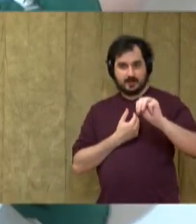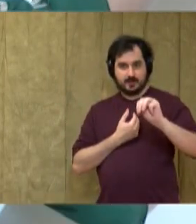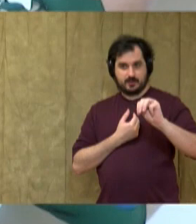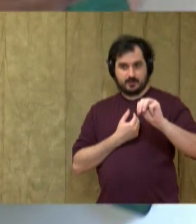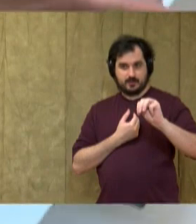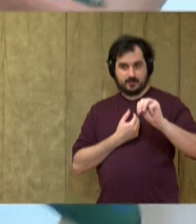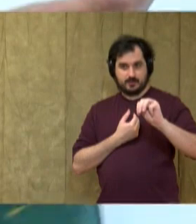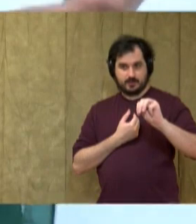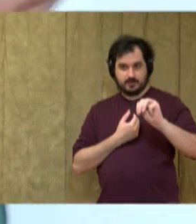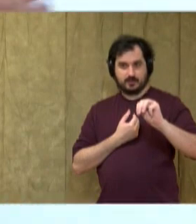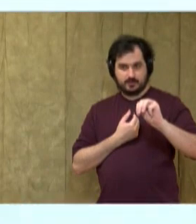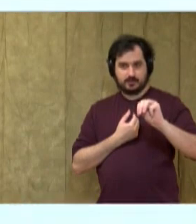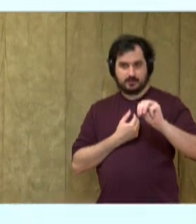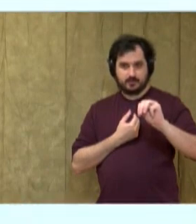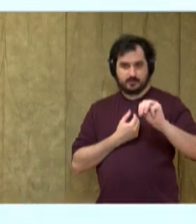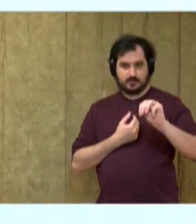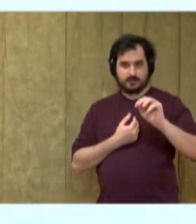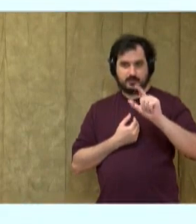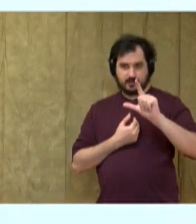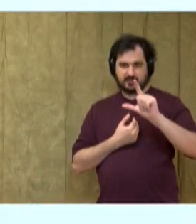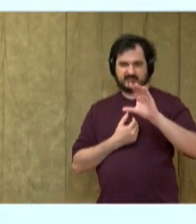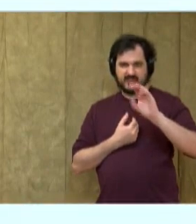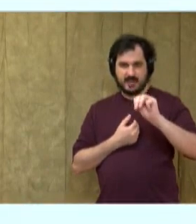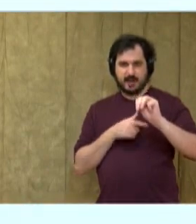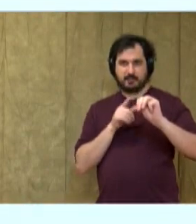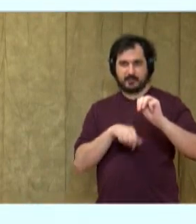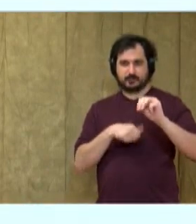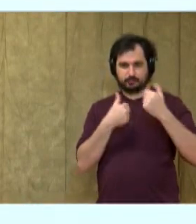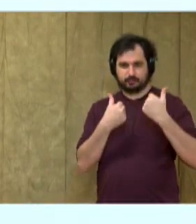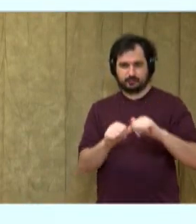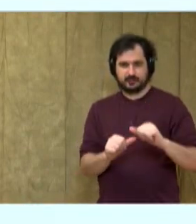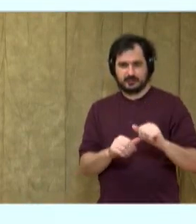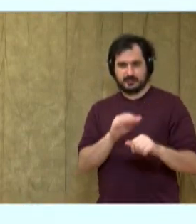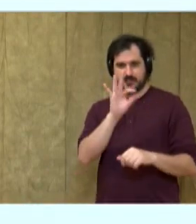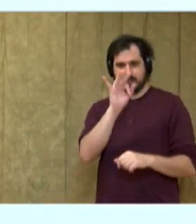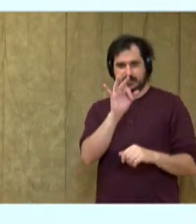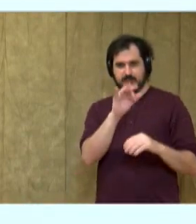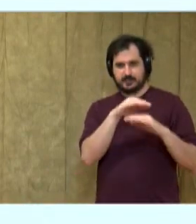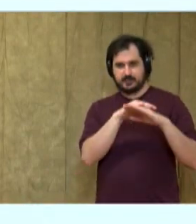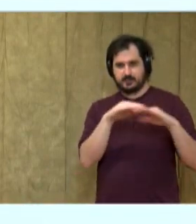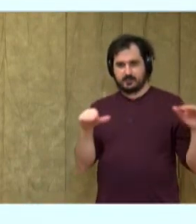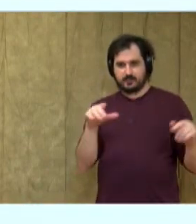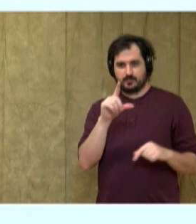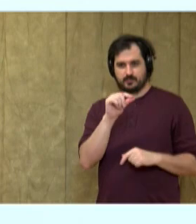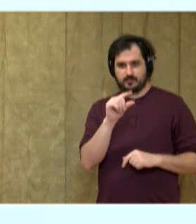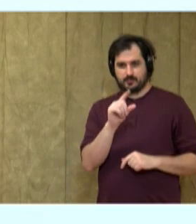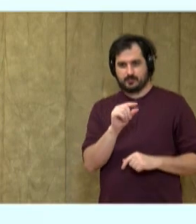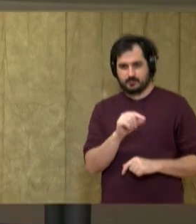because we have 20 and 4. Yeah, so let's try that. Let's go ahead and put 19/20. Okay.